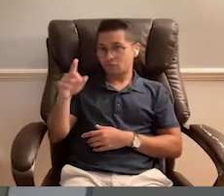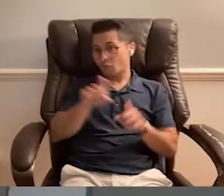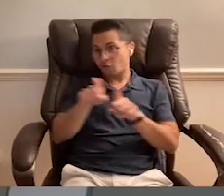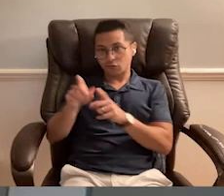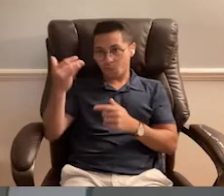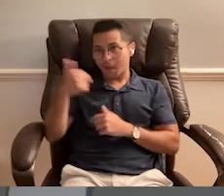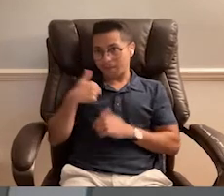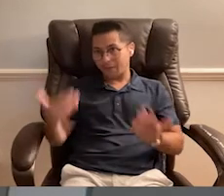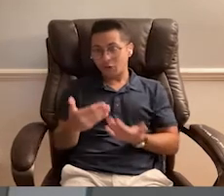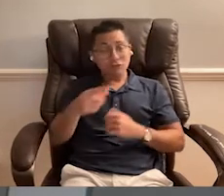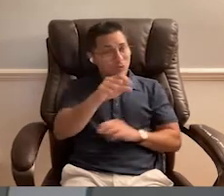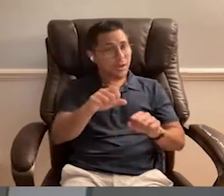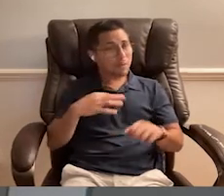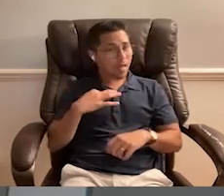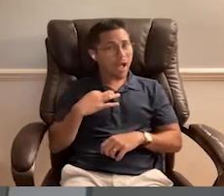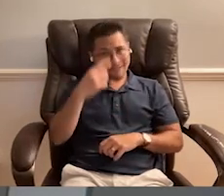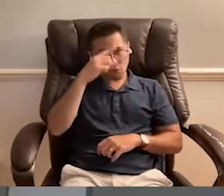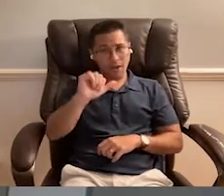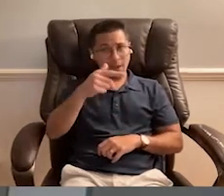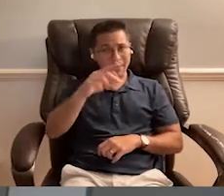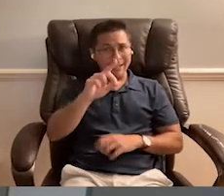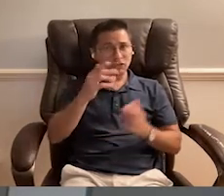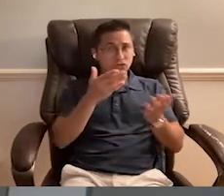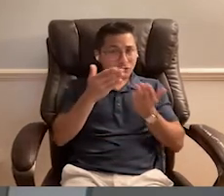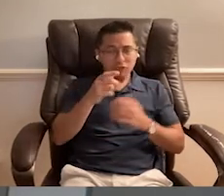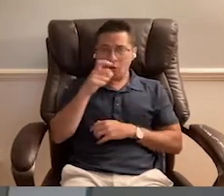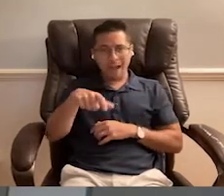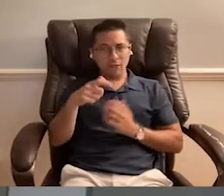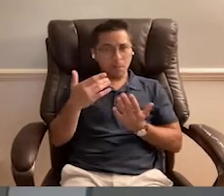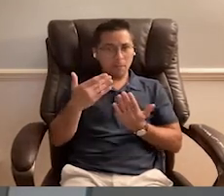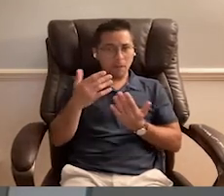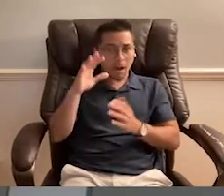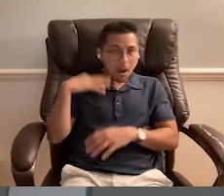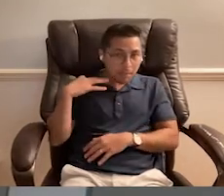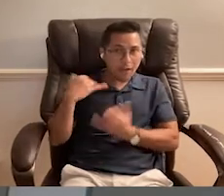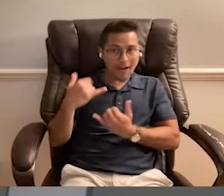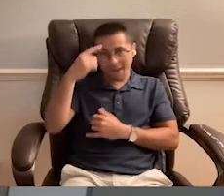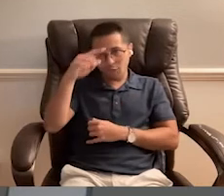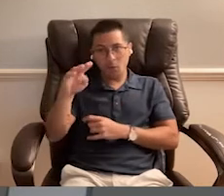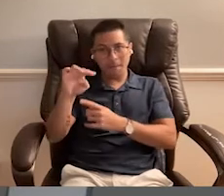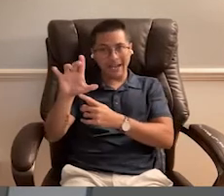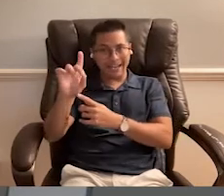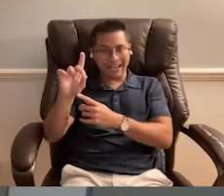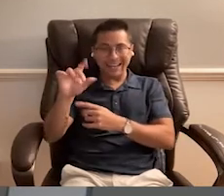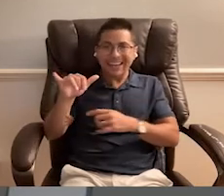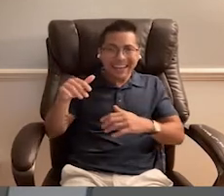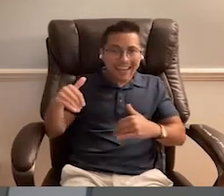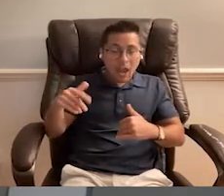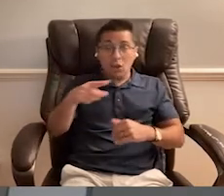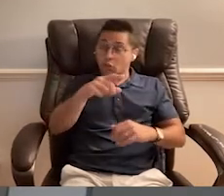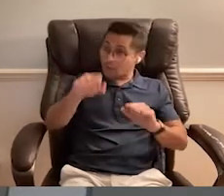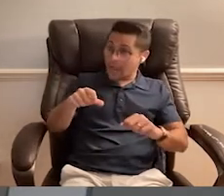the waiting list? No, that's why I'm also here. Oh, okay. So once you can apply for APD services, you do not need to apply right now for